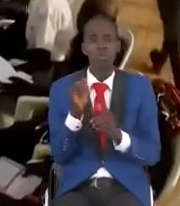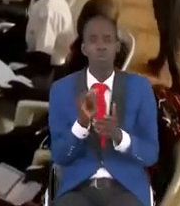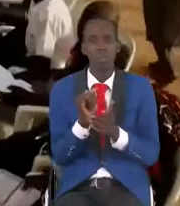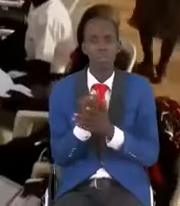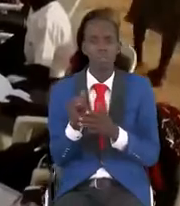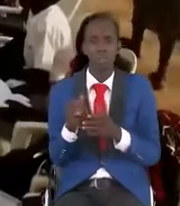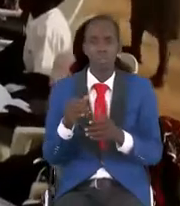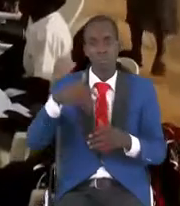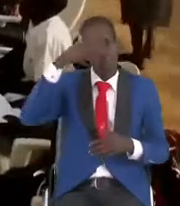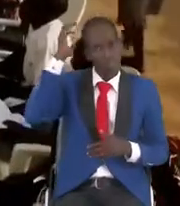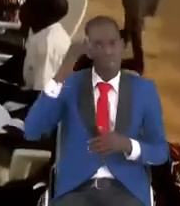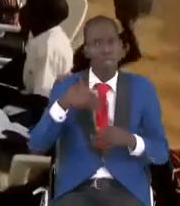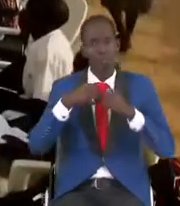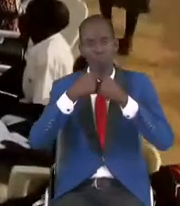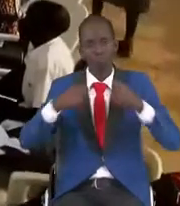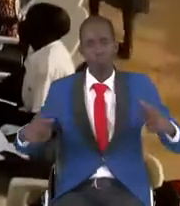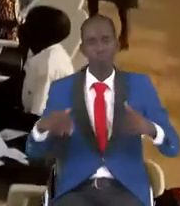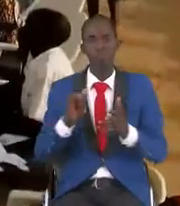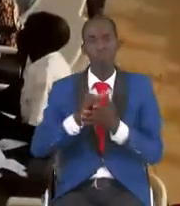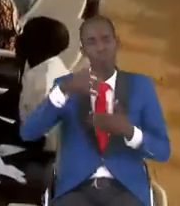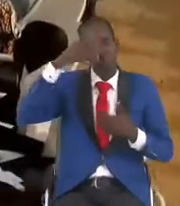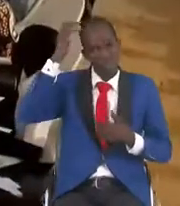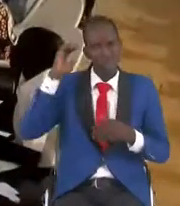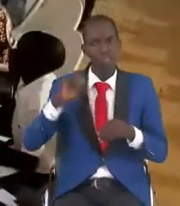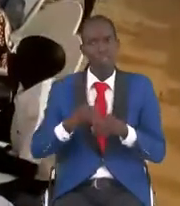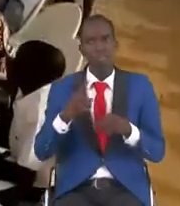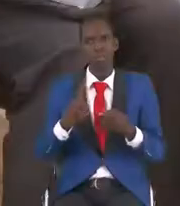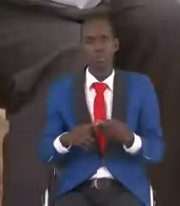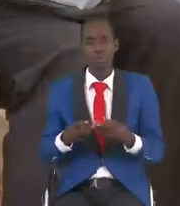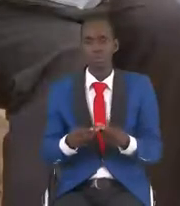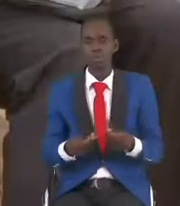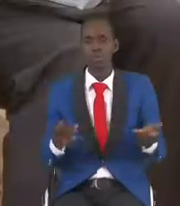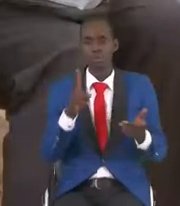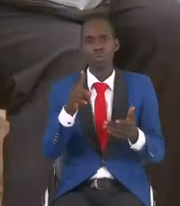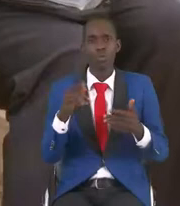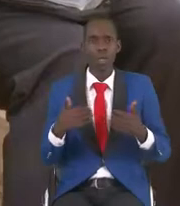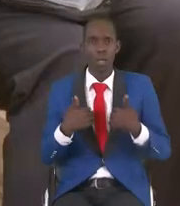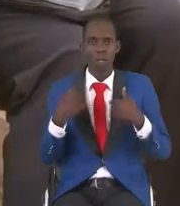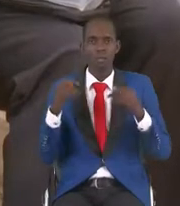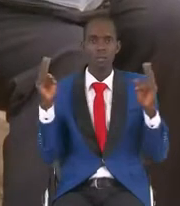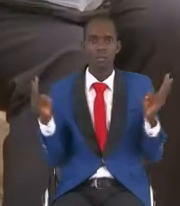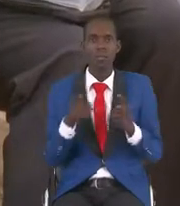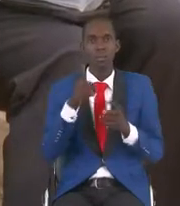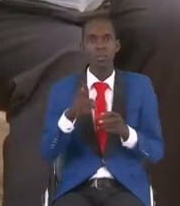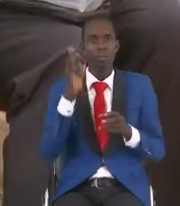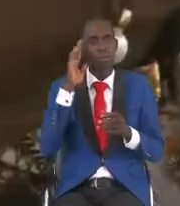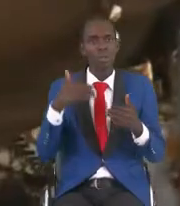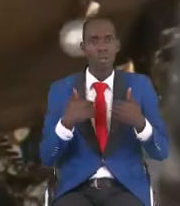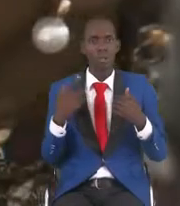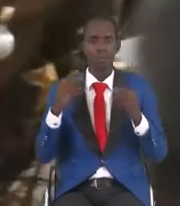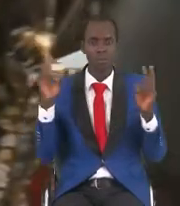He had the victory. You have the victory. I said, you have the victory.